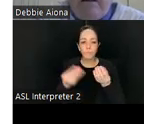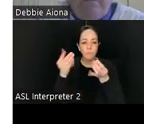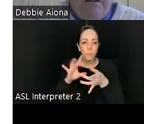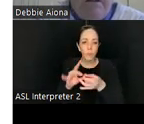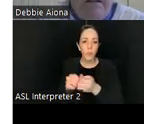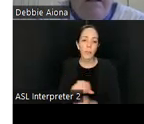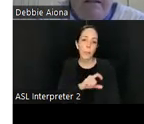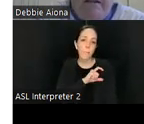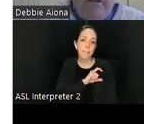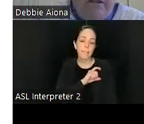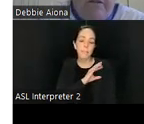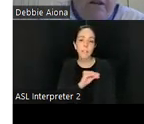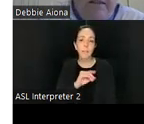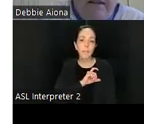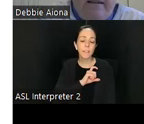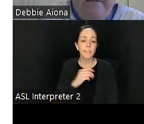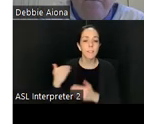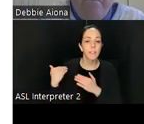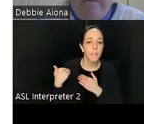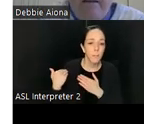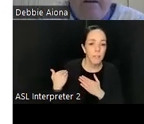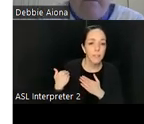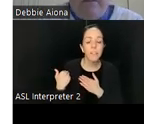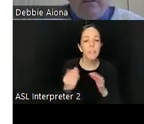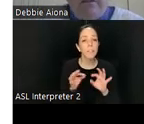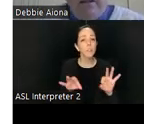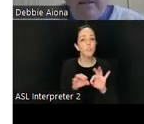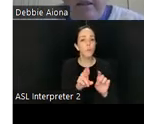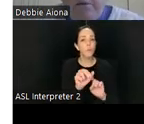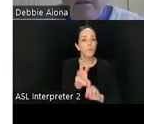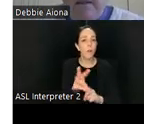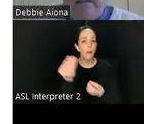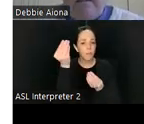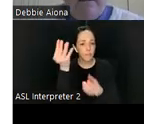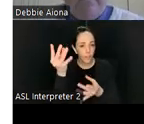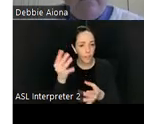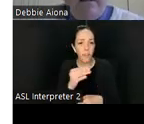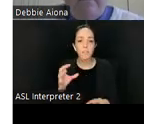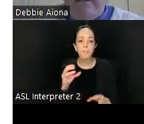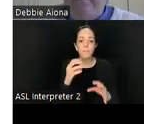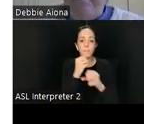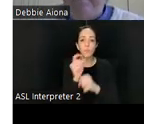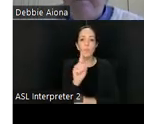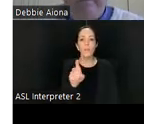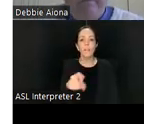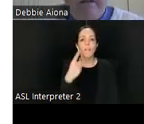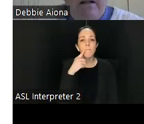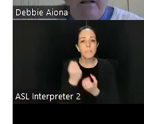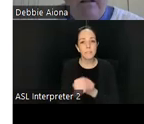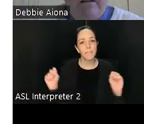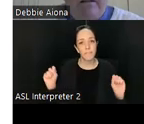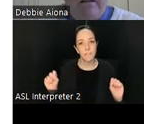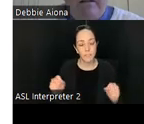police accountability, including raw data, and confidentiality where necessary for safety.